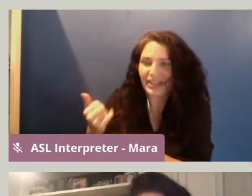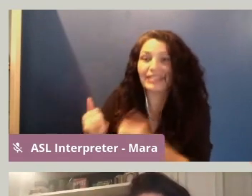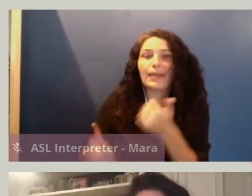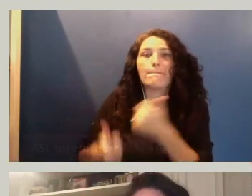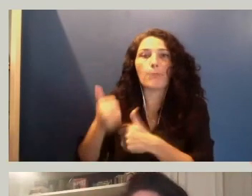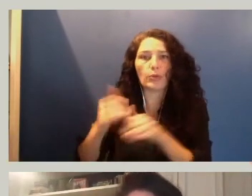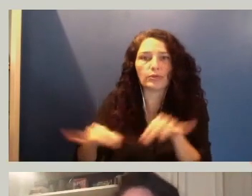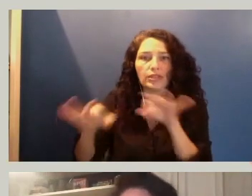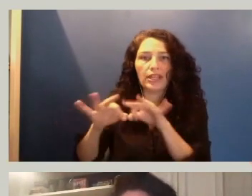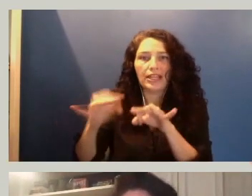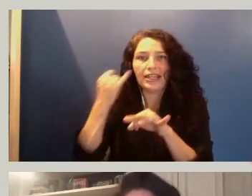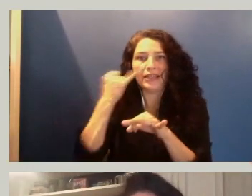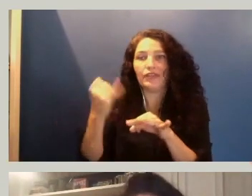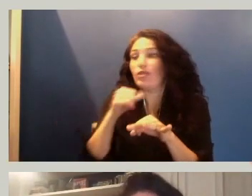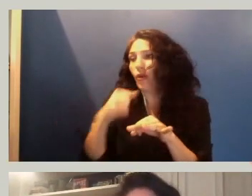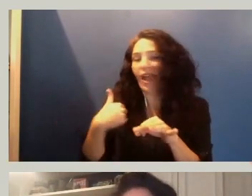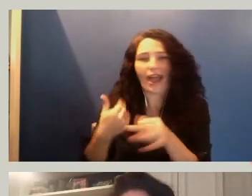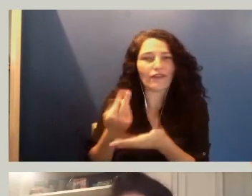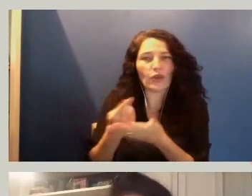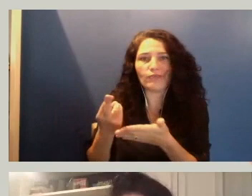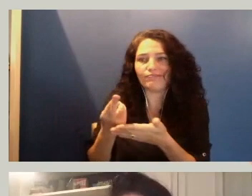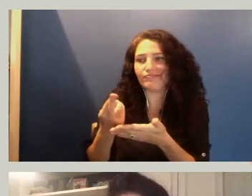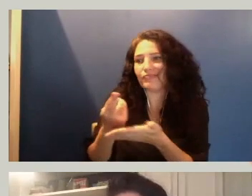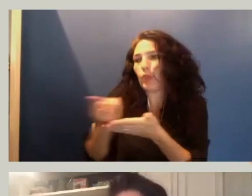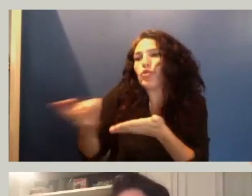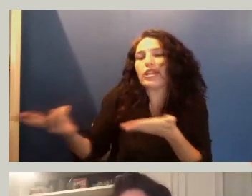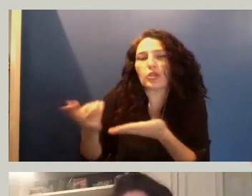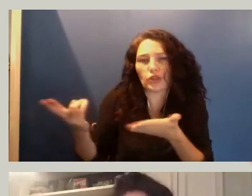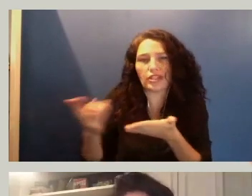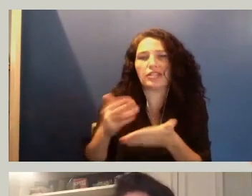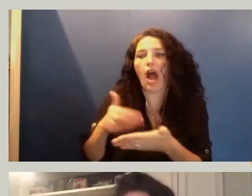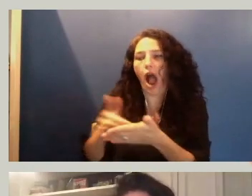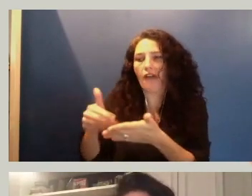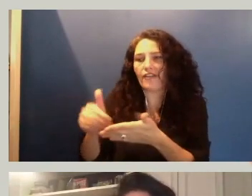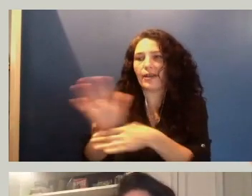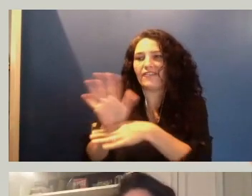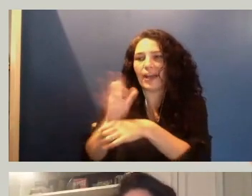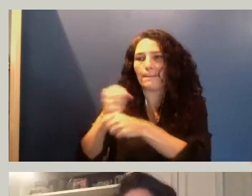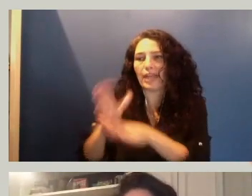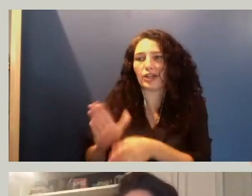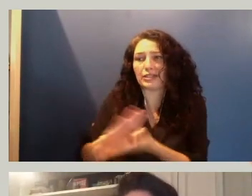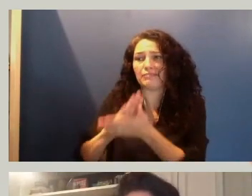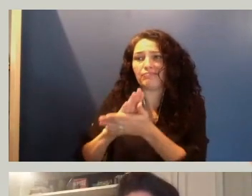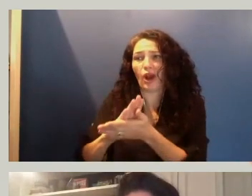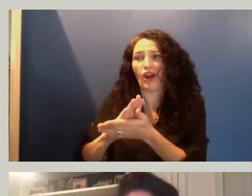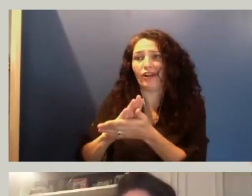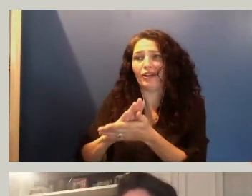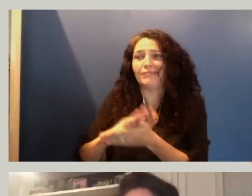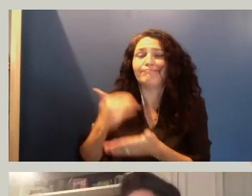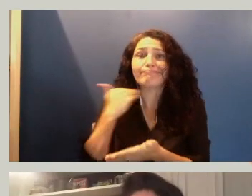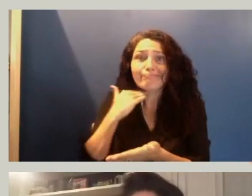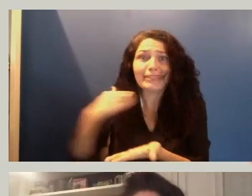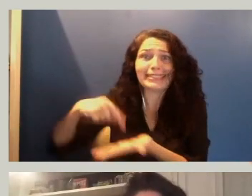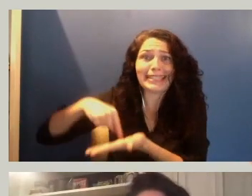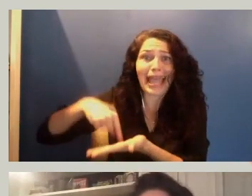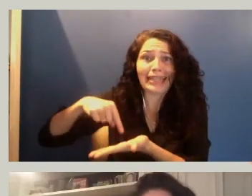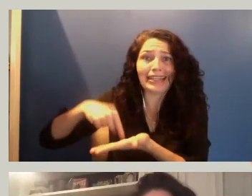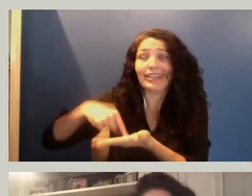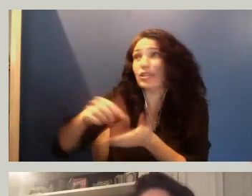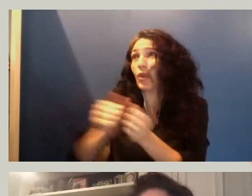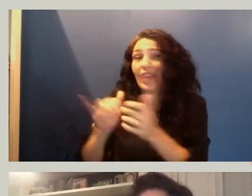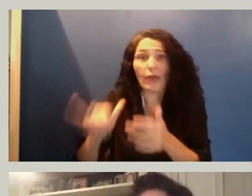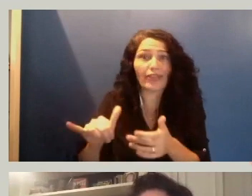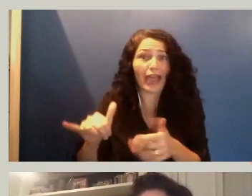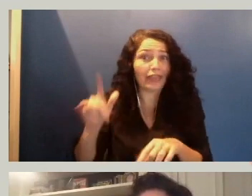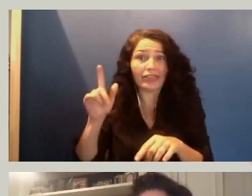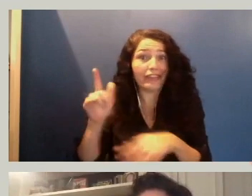have the resources, and why filmmakers put themselves in debt and take on credit card debt, because without it, the film won't be. And